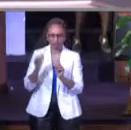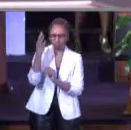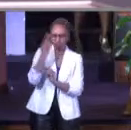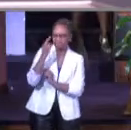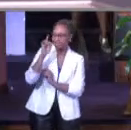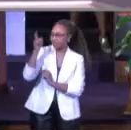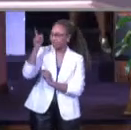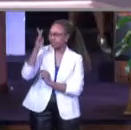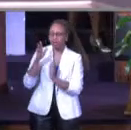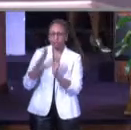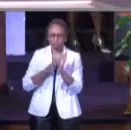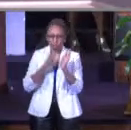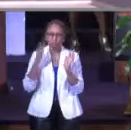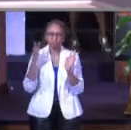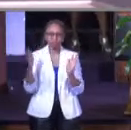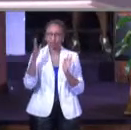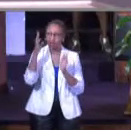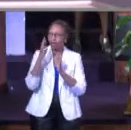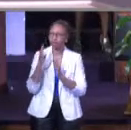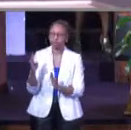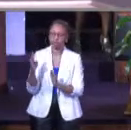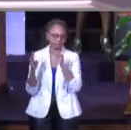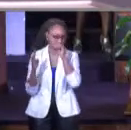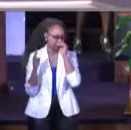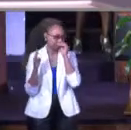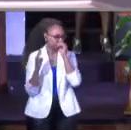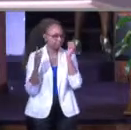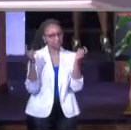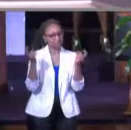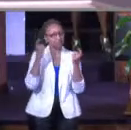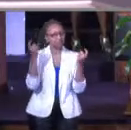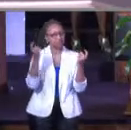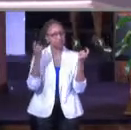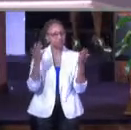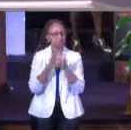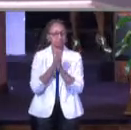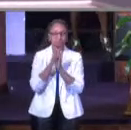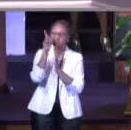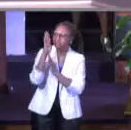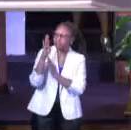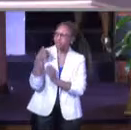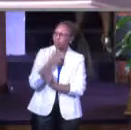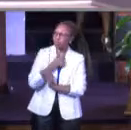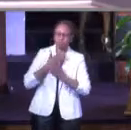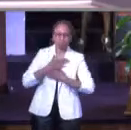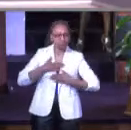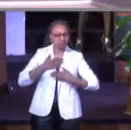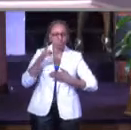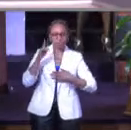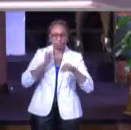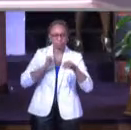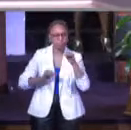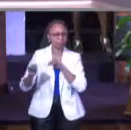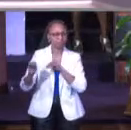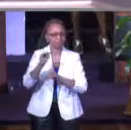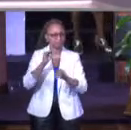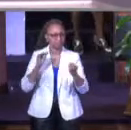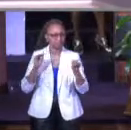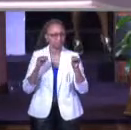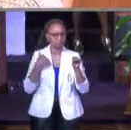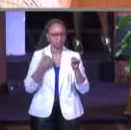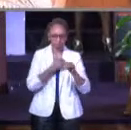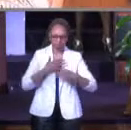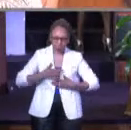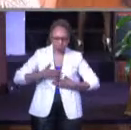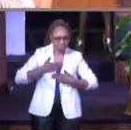reason to give God glory and honor. Hallelujah. God, we appreciate you moving. We